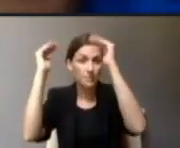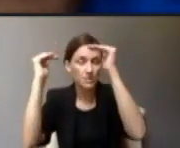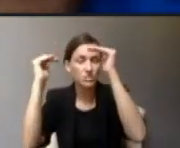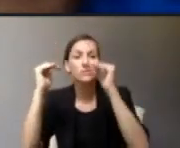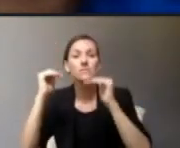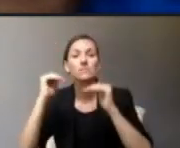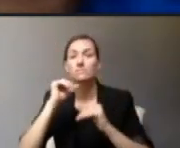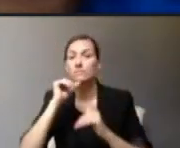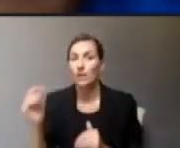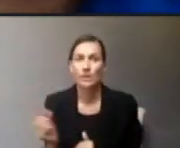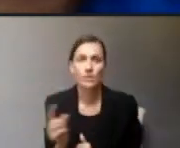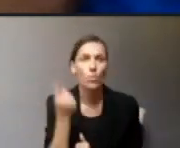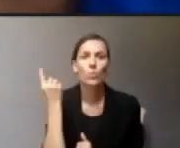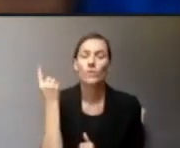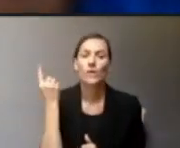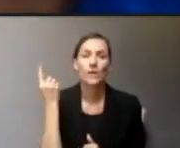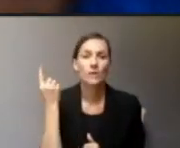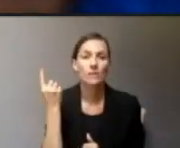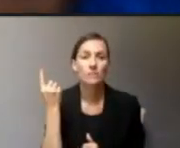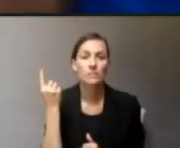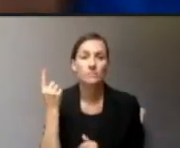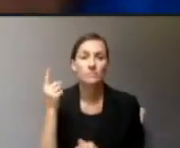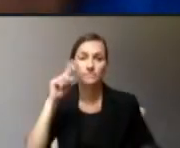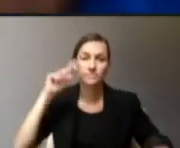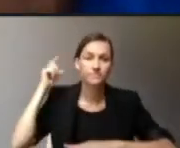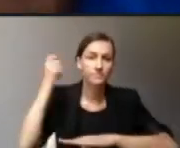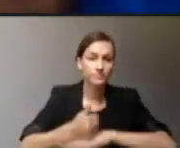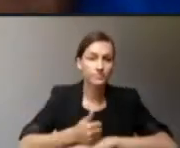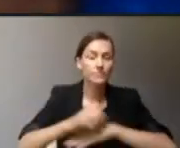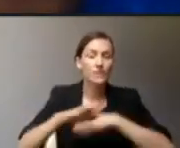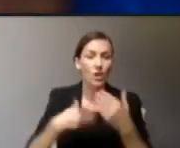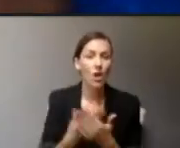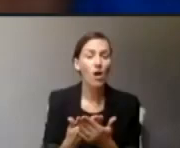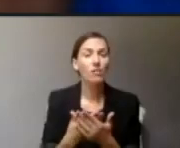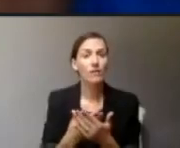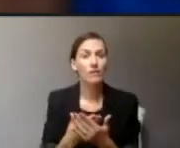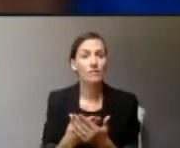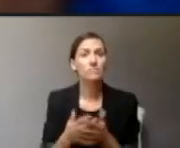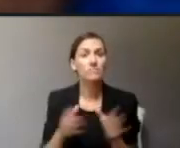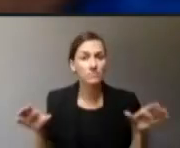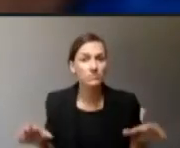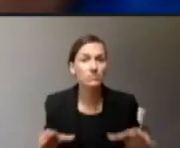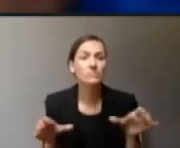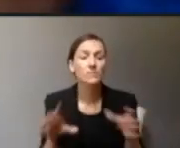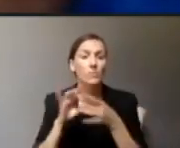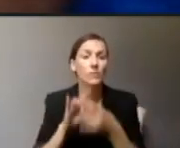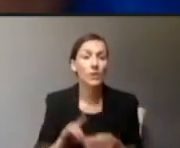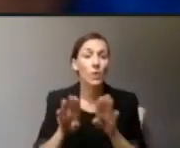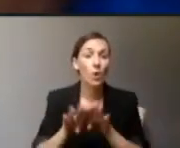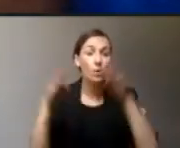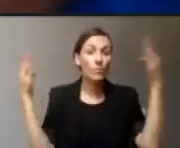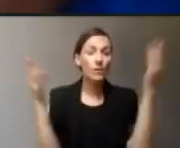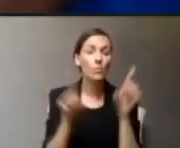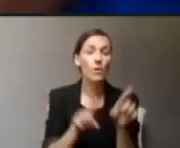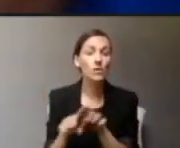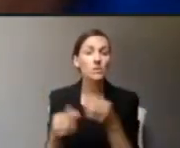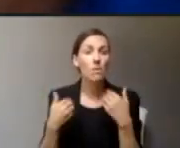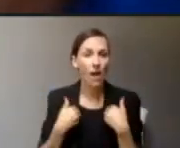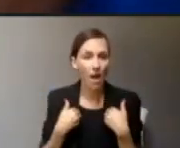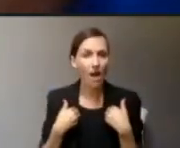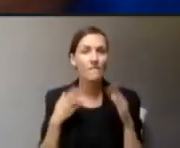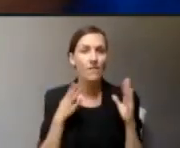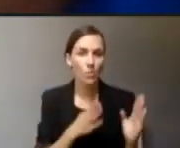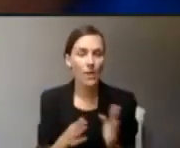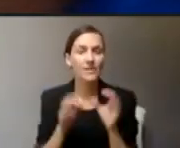not only instituting all of the practices around reopening, we are also putting in accountability mechanisms so